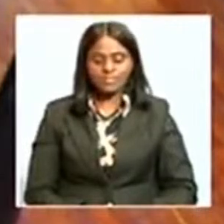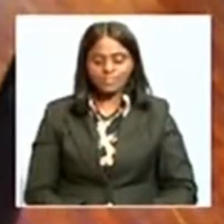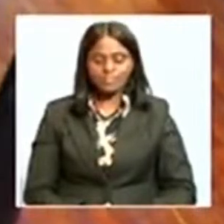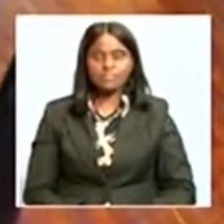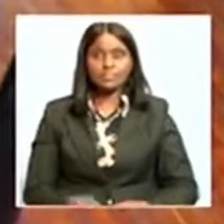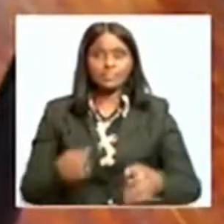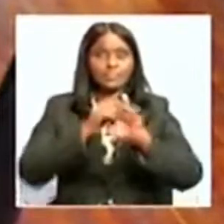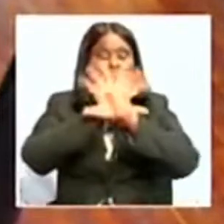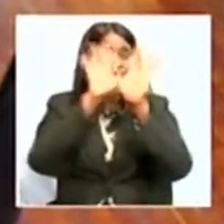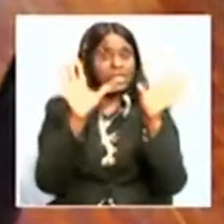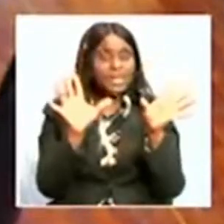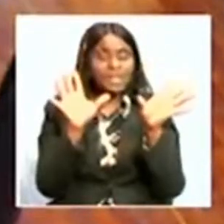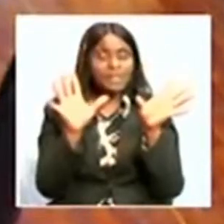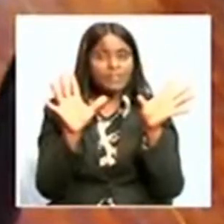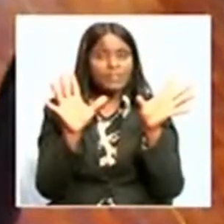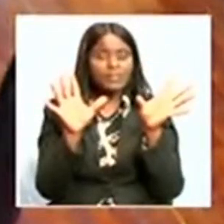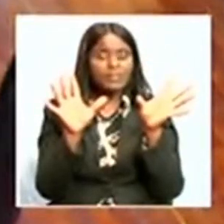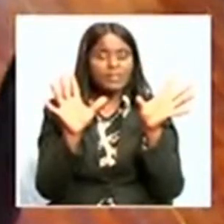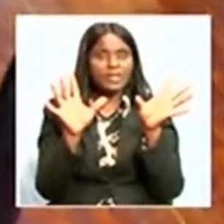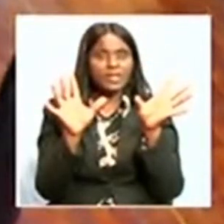Clear? Okay.